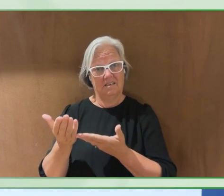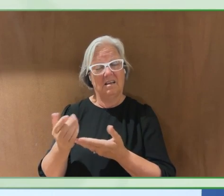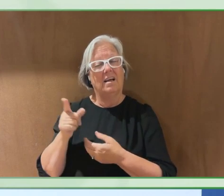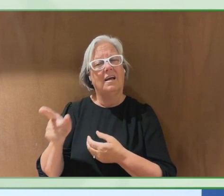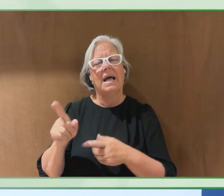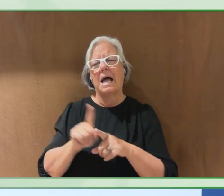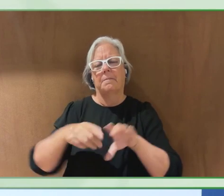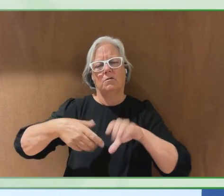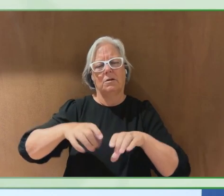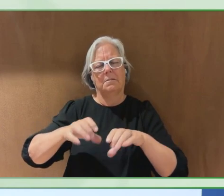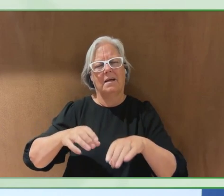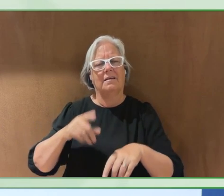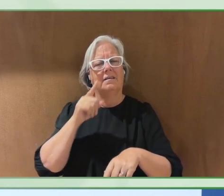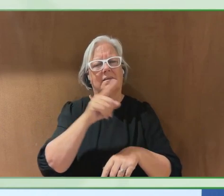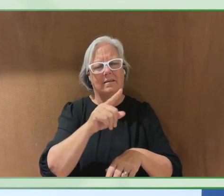Lodz.